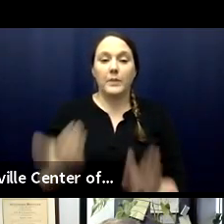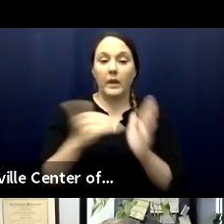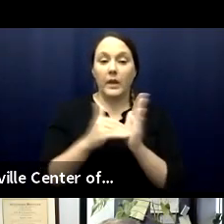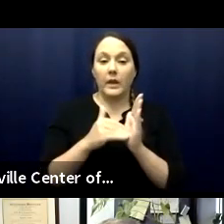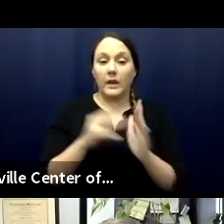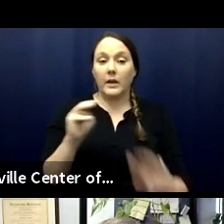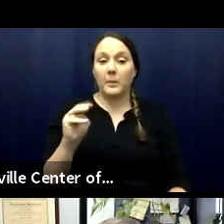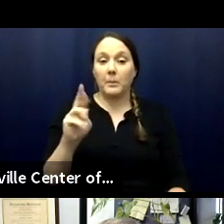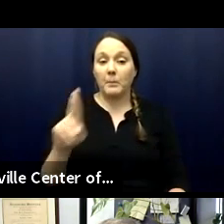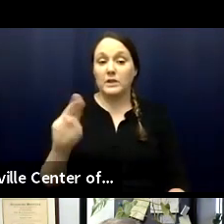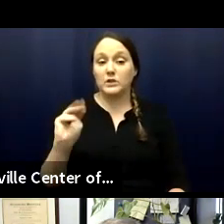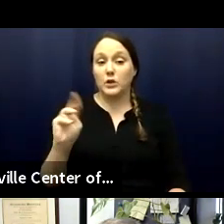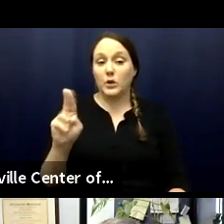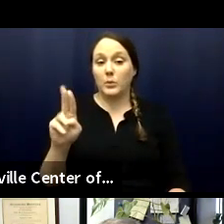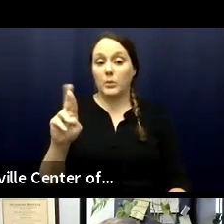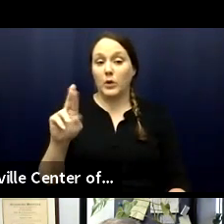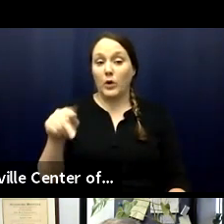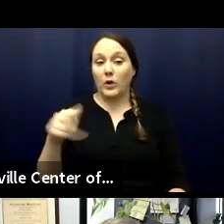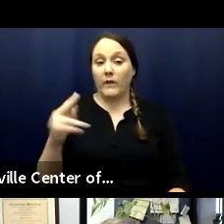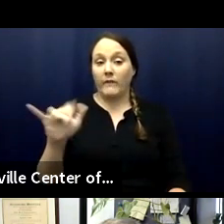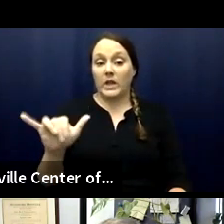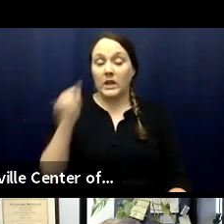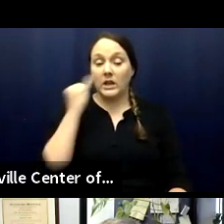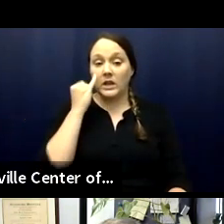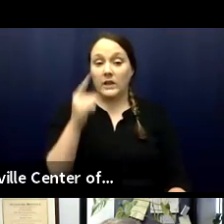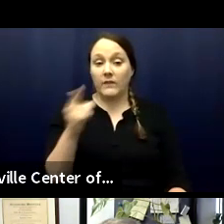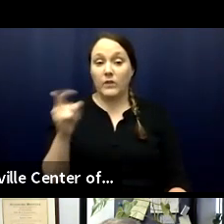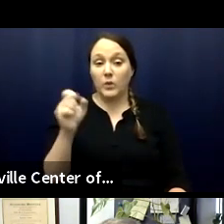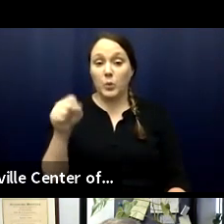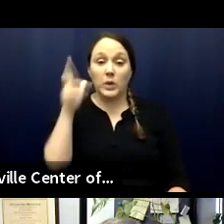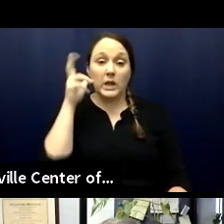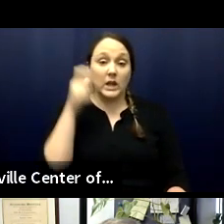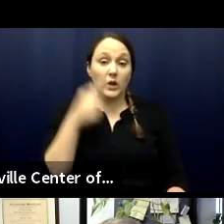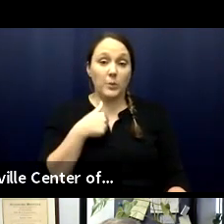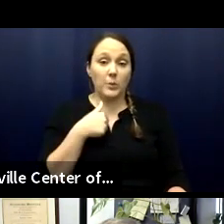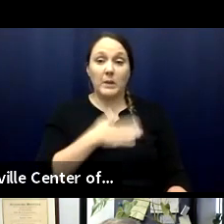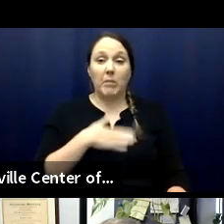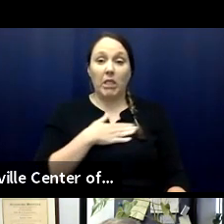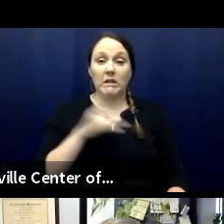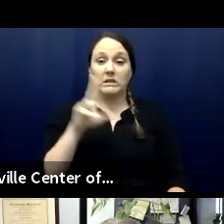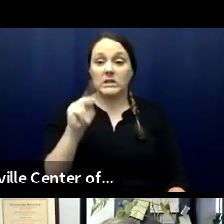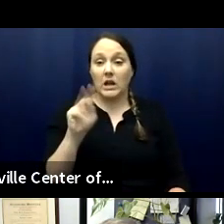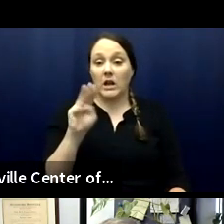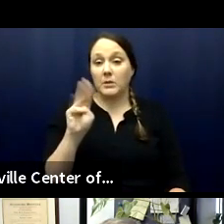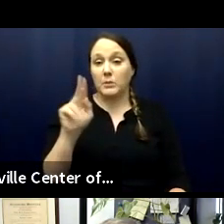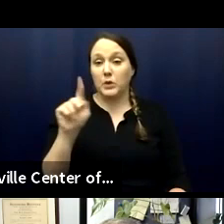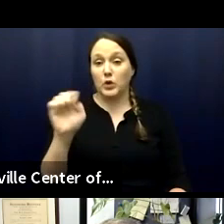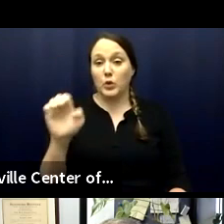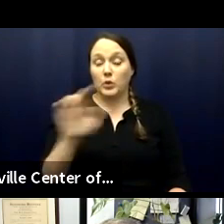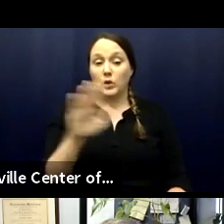Mr. Murphy, if you can hear me, please unmute your phone so that you may speak.